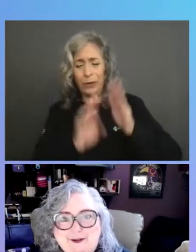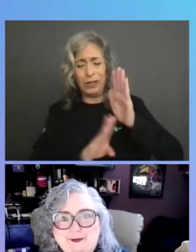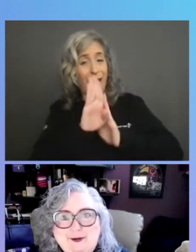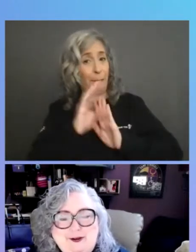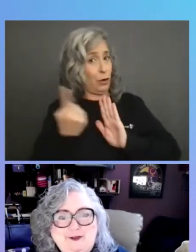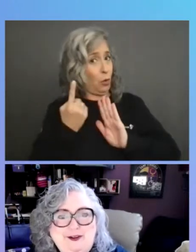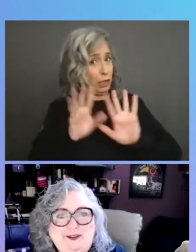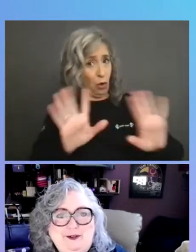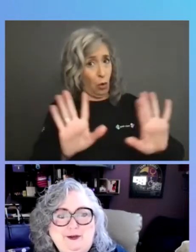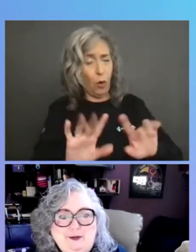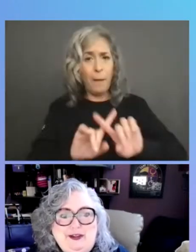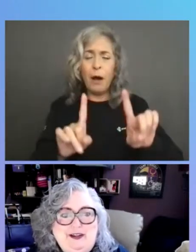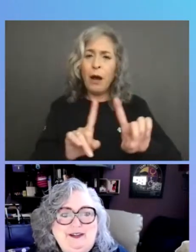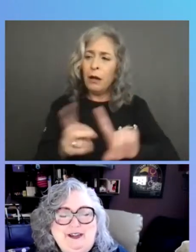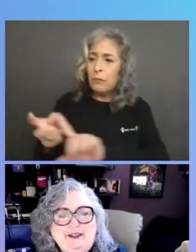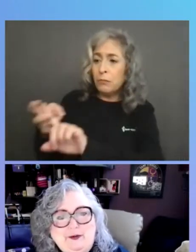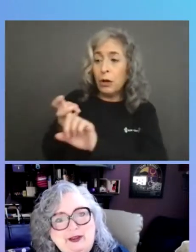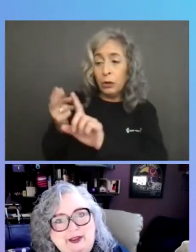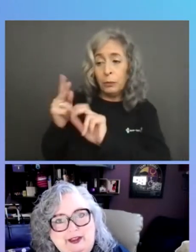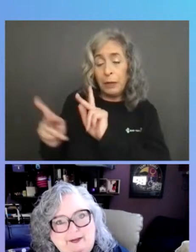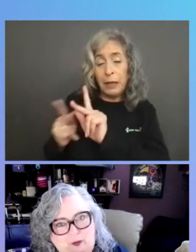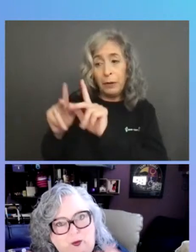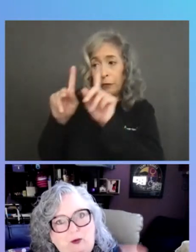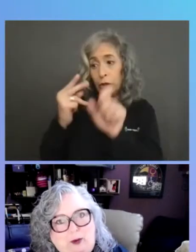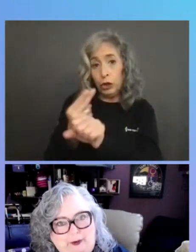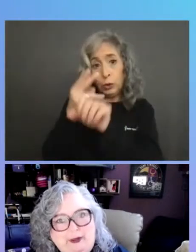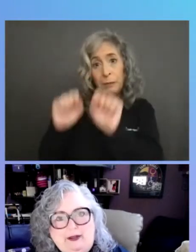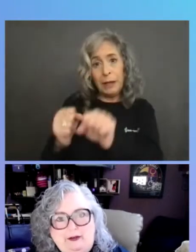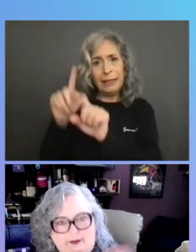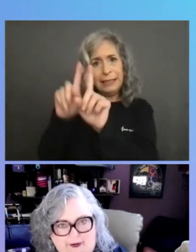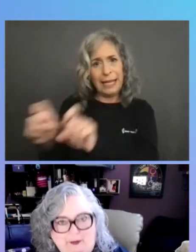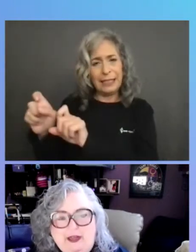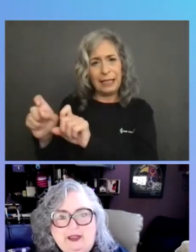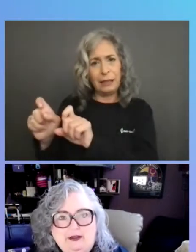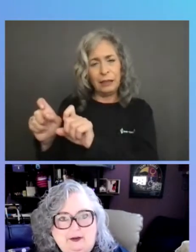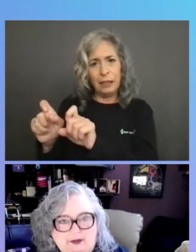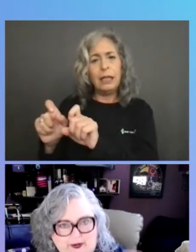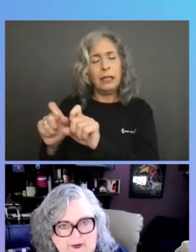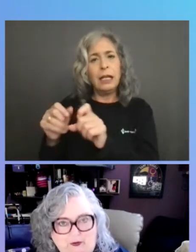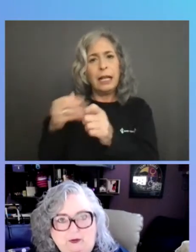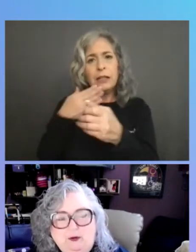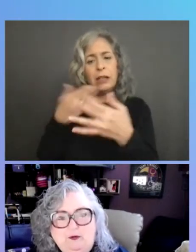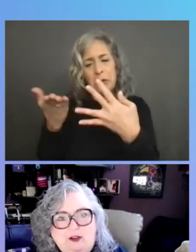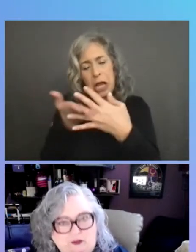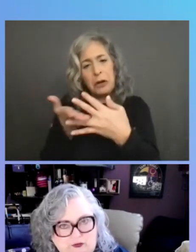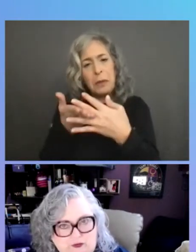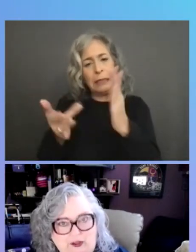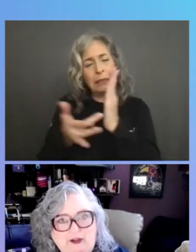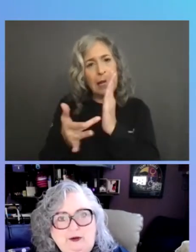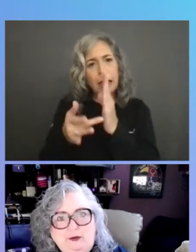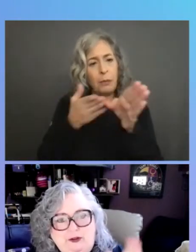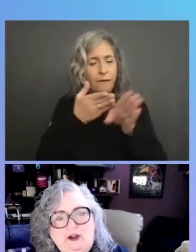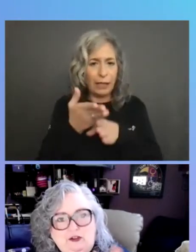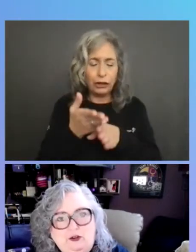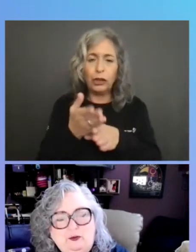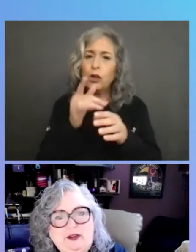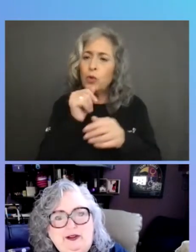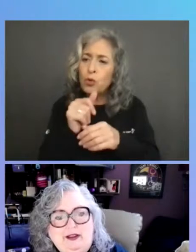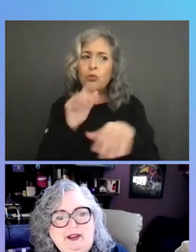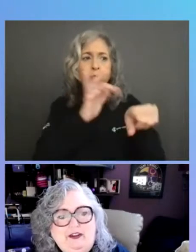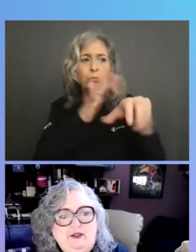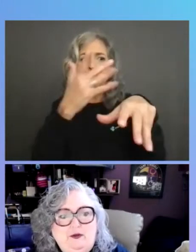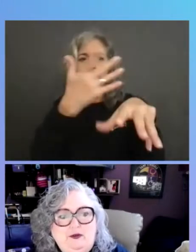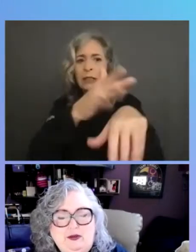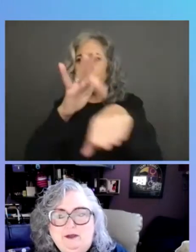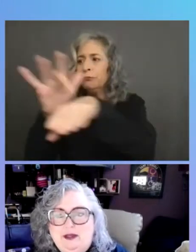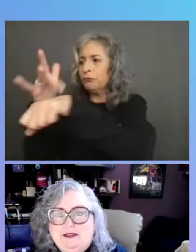It also pulls in our friends that do usability testing. So it's a well-rounded intermediate technical professional who's touched a good bit